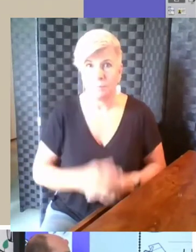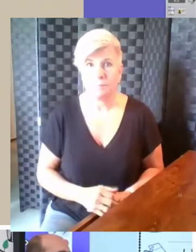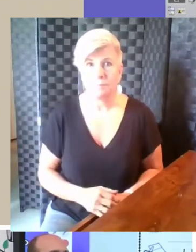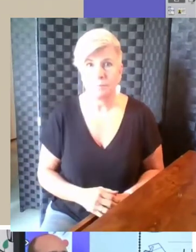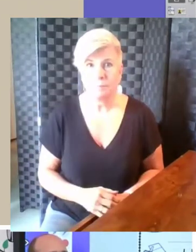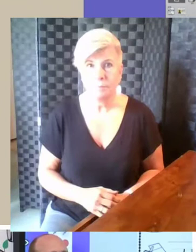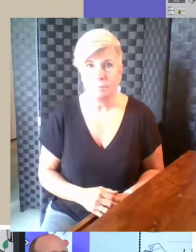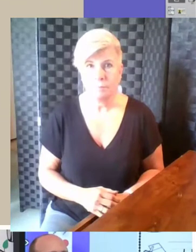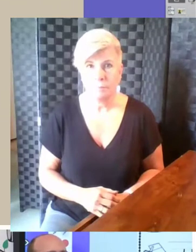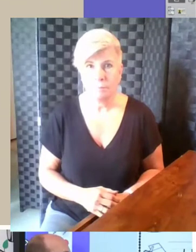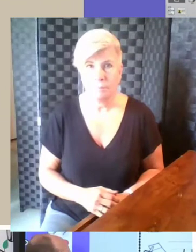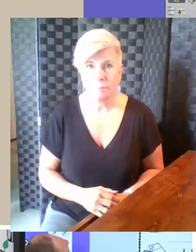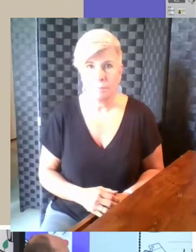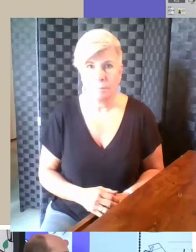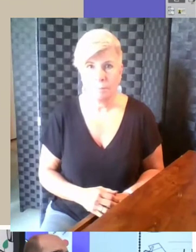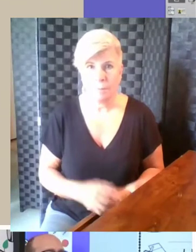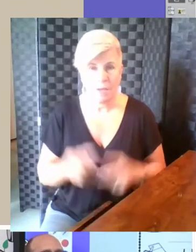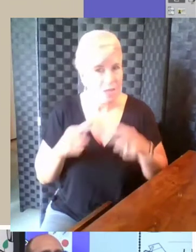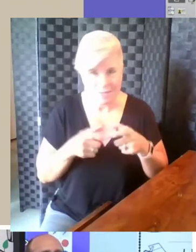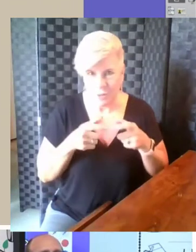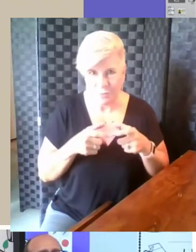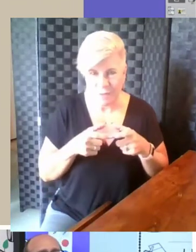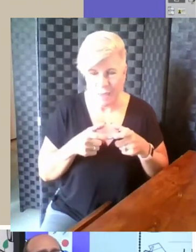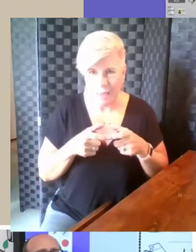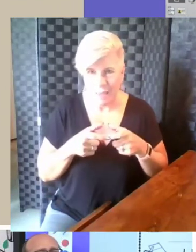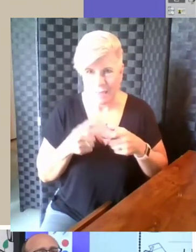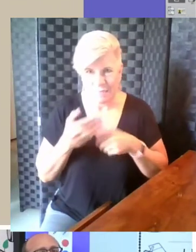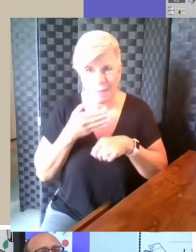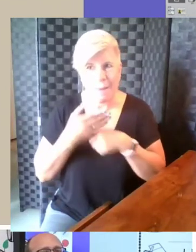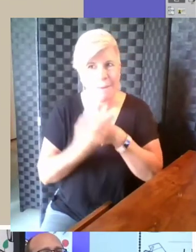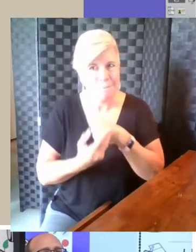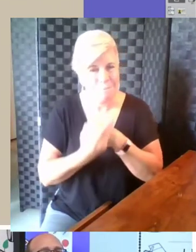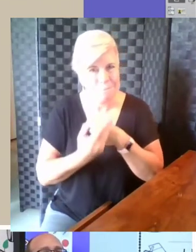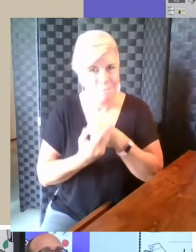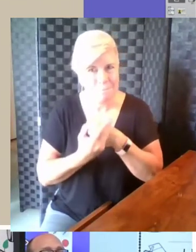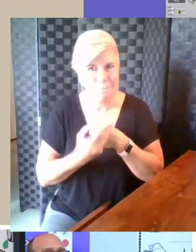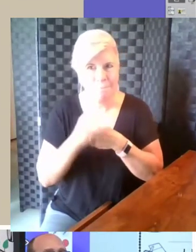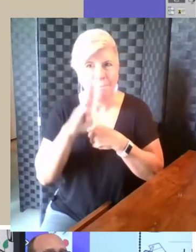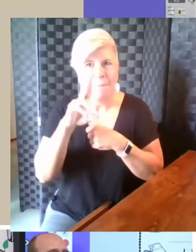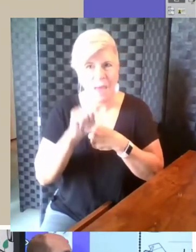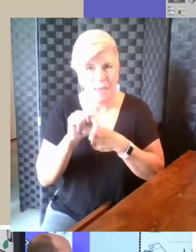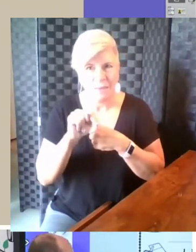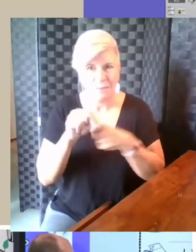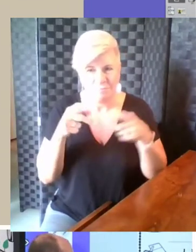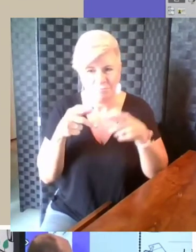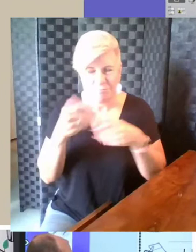I thought it was a donut, but it's a bun. Write the consonants in bun